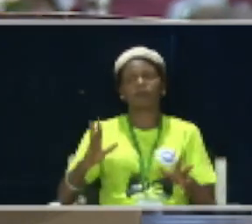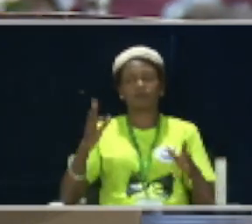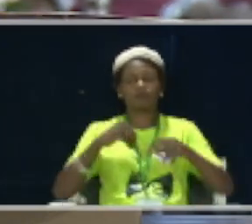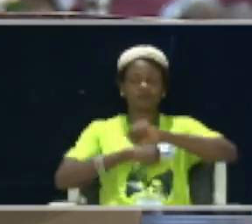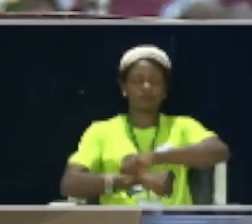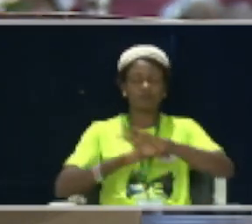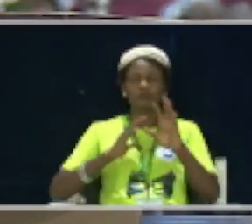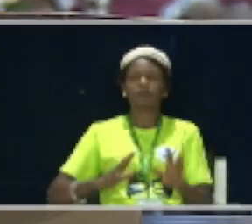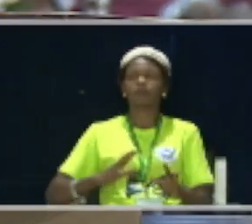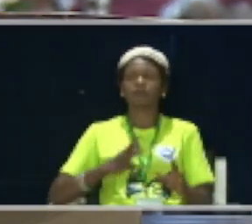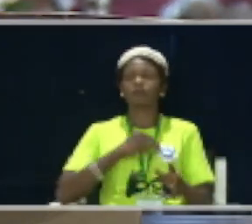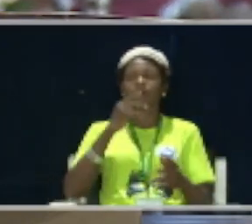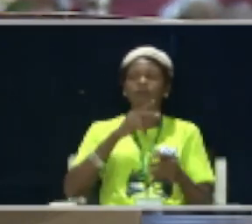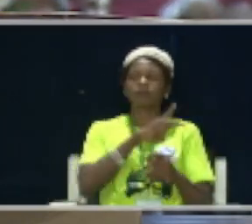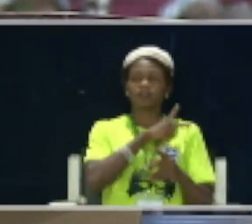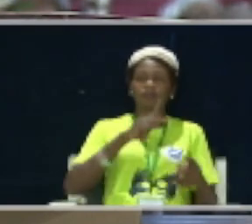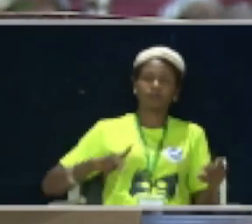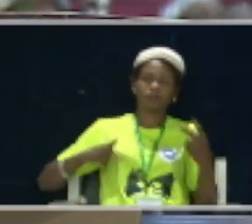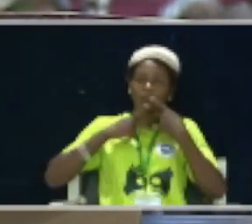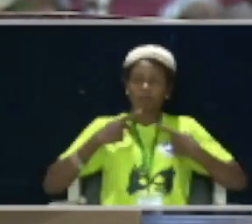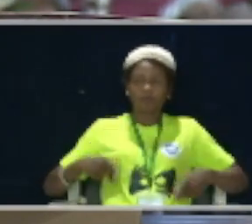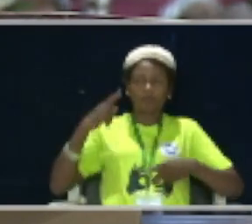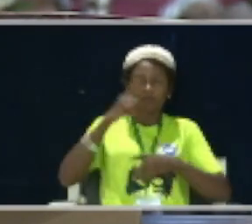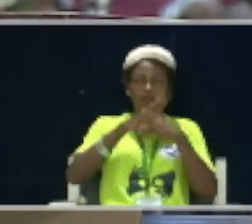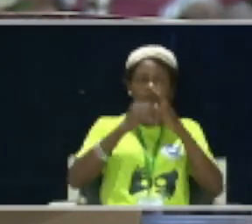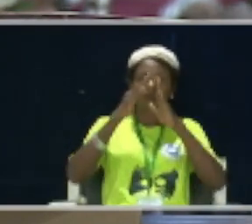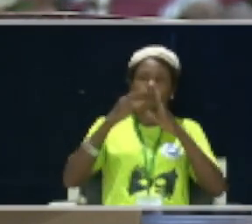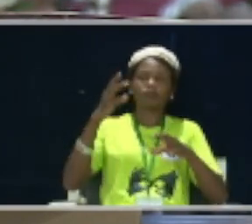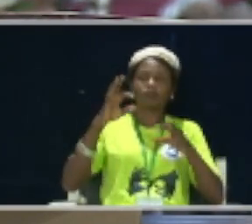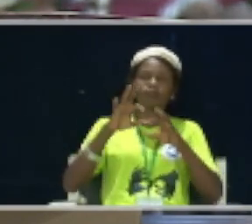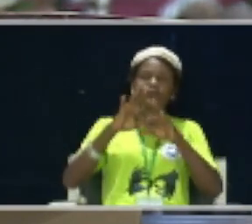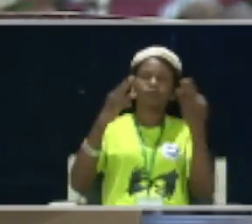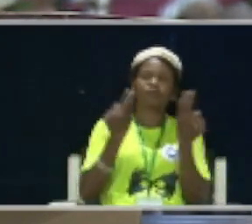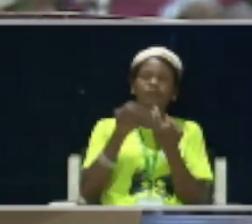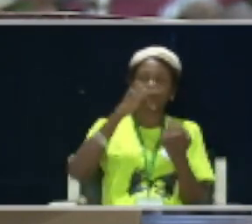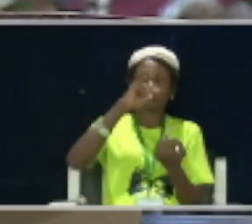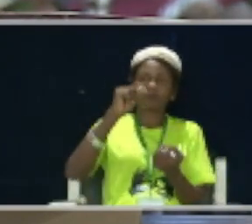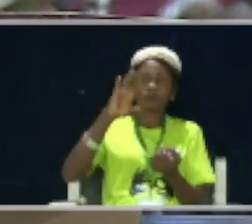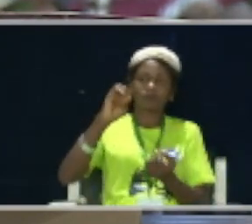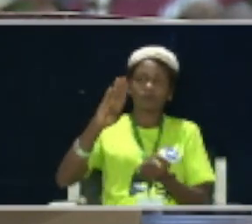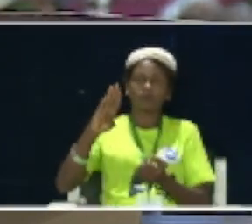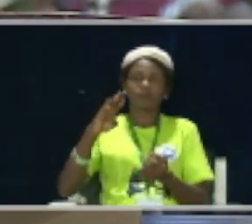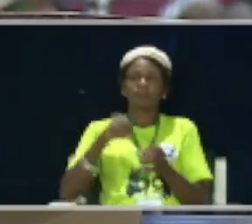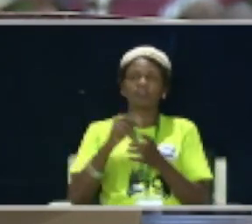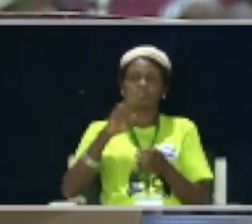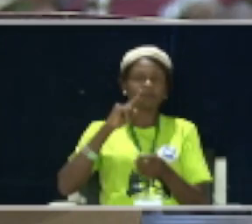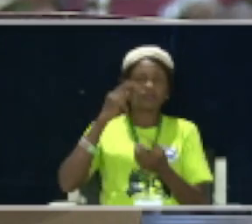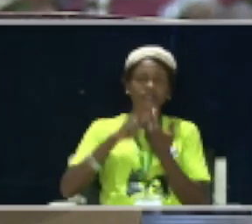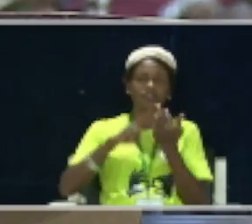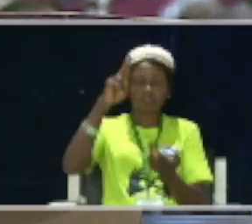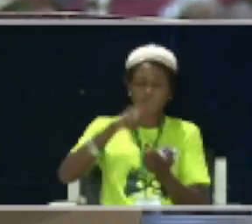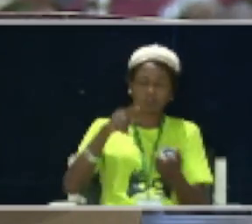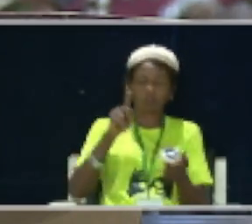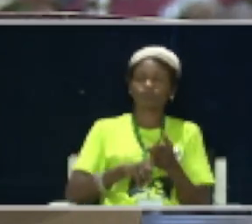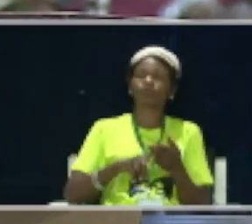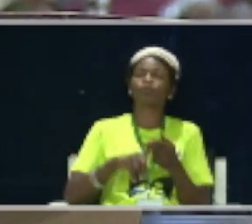protector, and the prince for the entire family of Jacob. In their bitterness and envy, they reduced him to a slave. But in